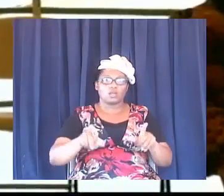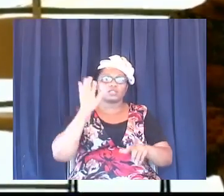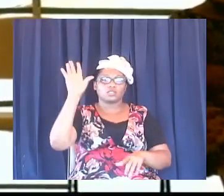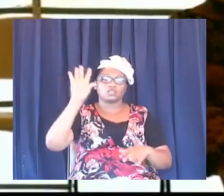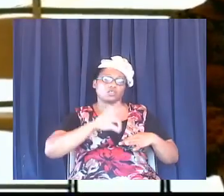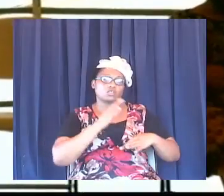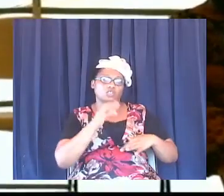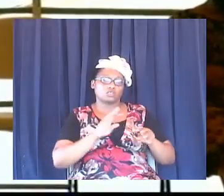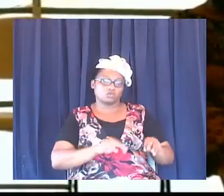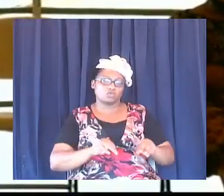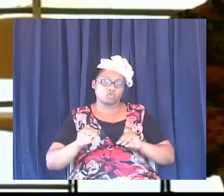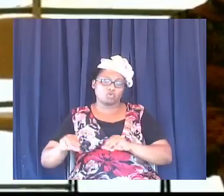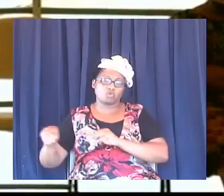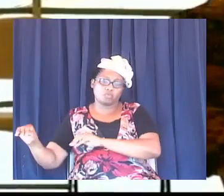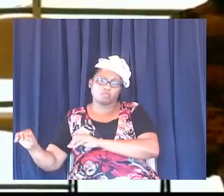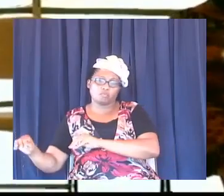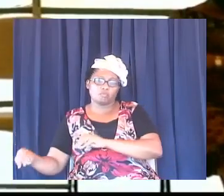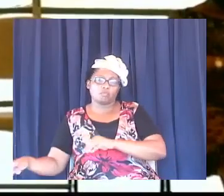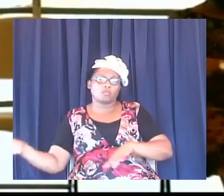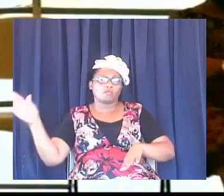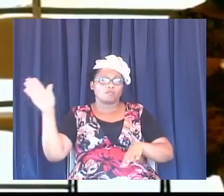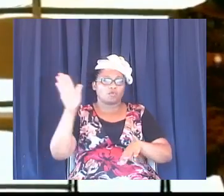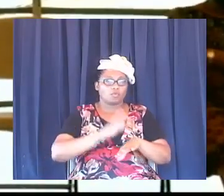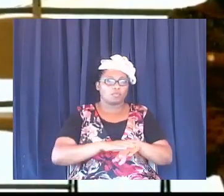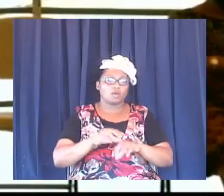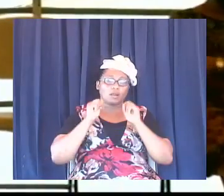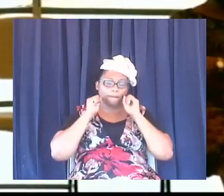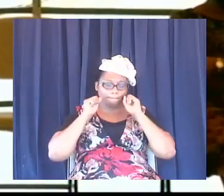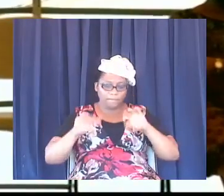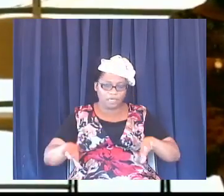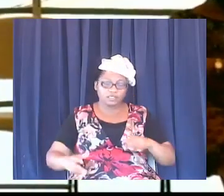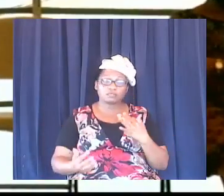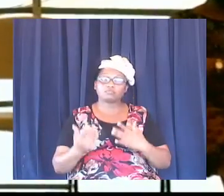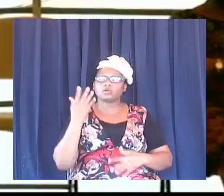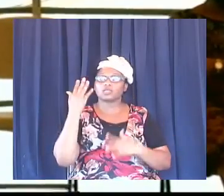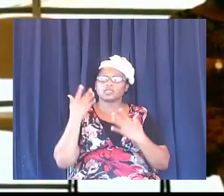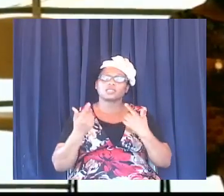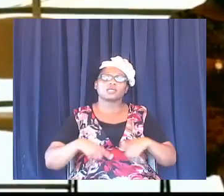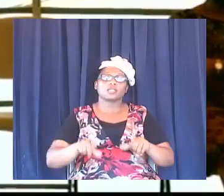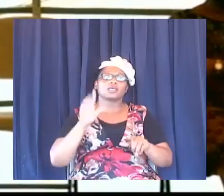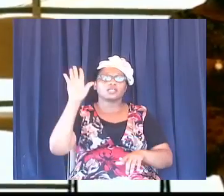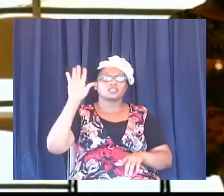the airwaves, and bless abundantly, and let your